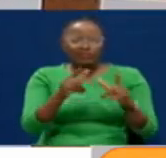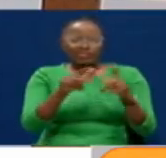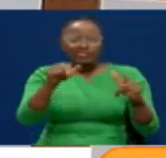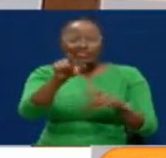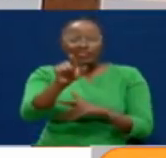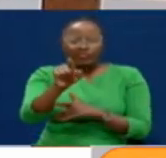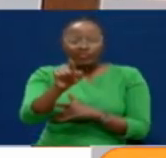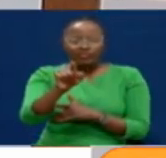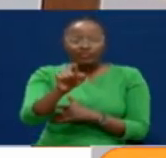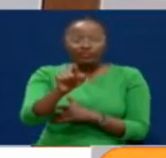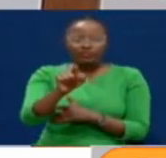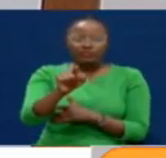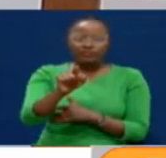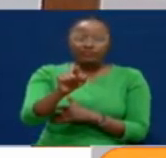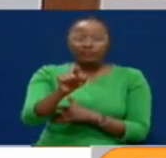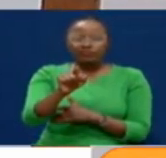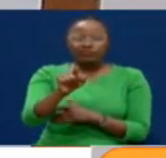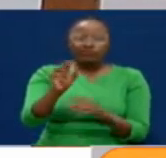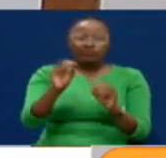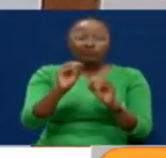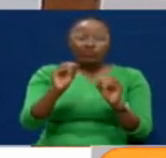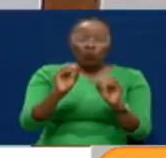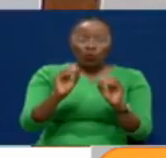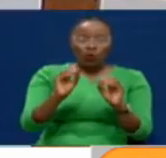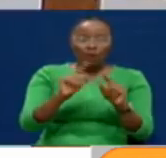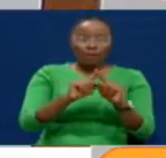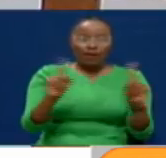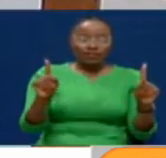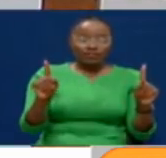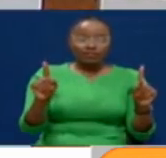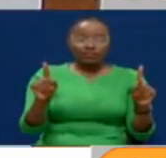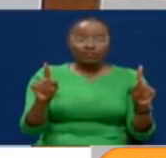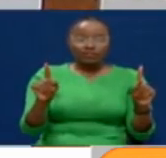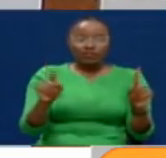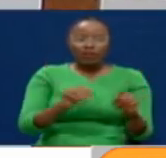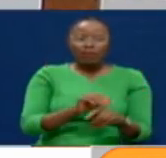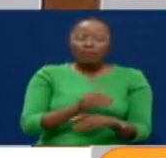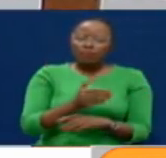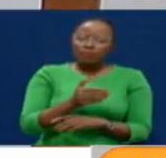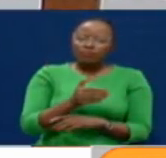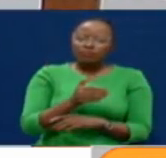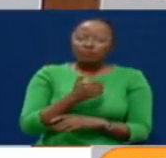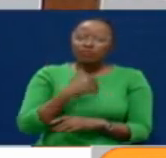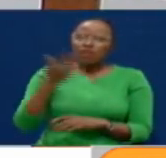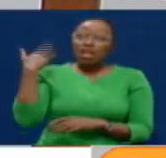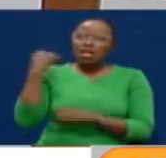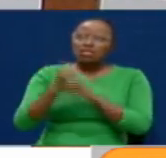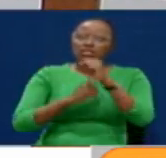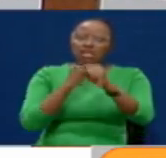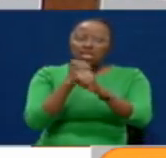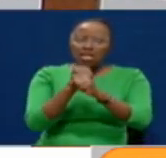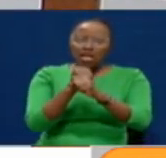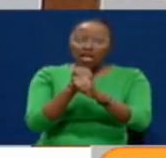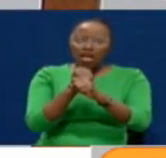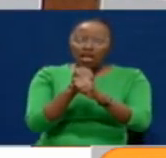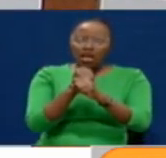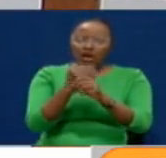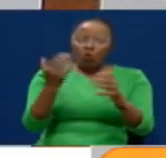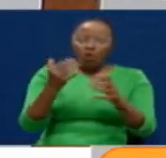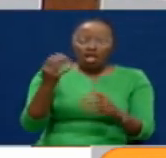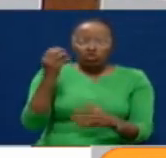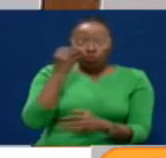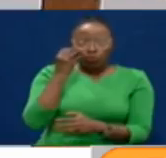is not hitting it right. Yeah. I last then saw him last year at